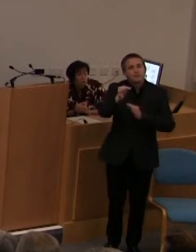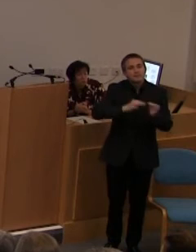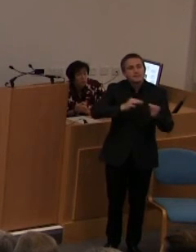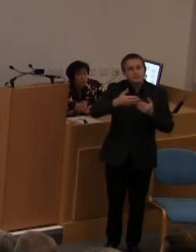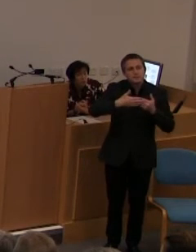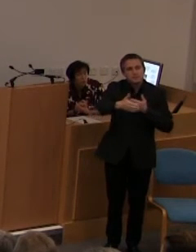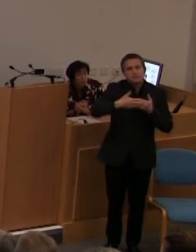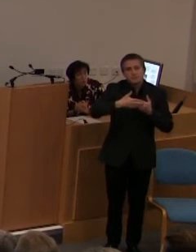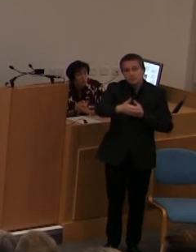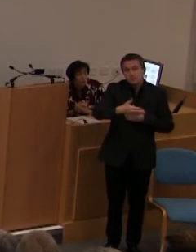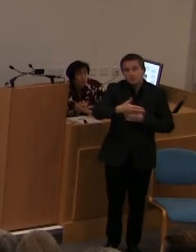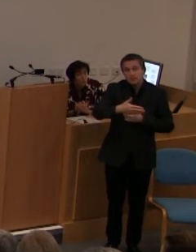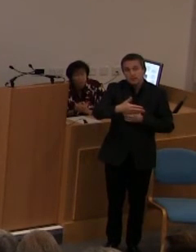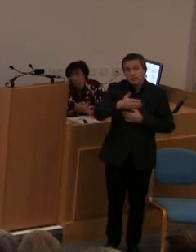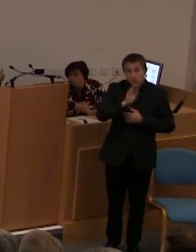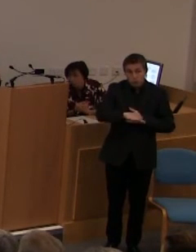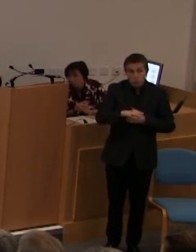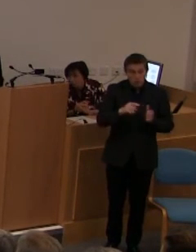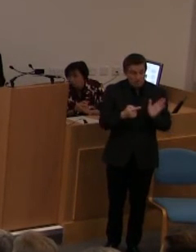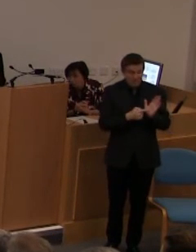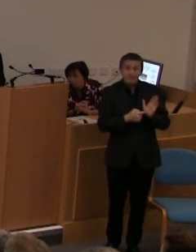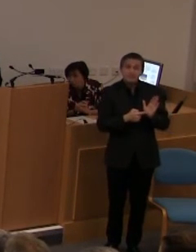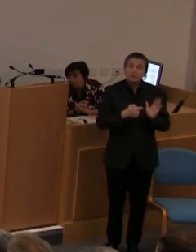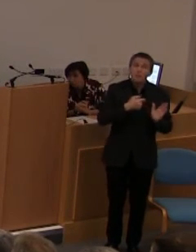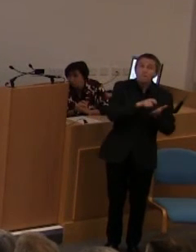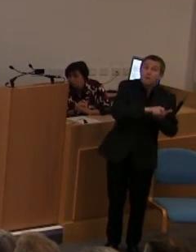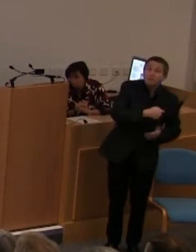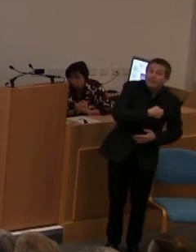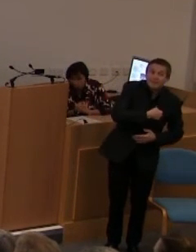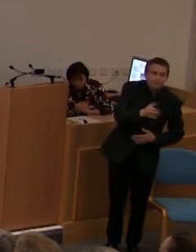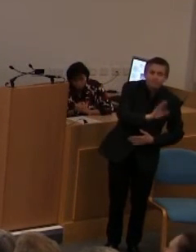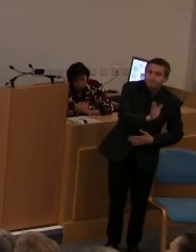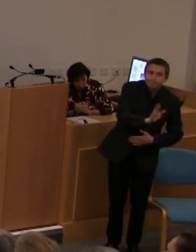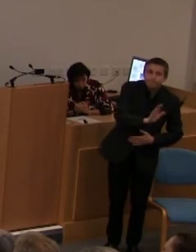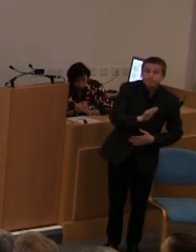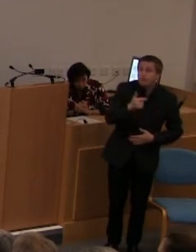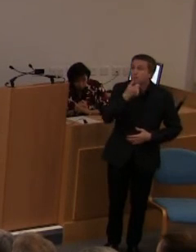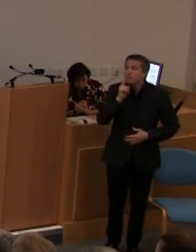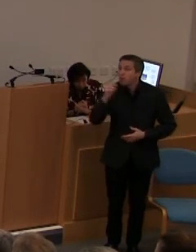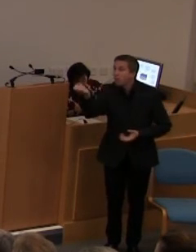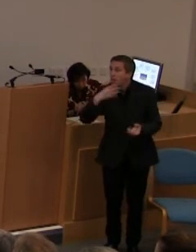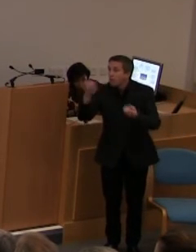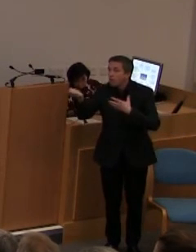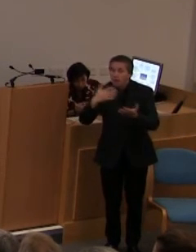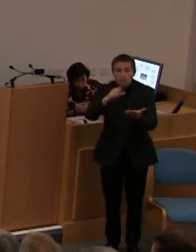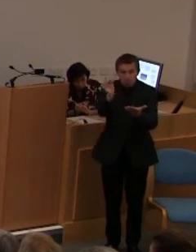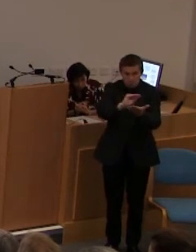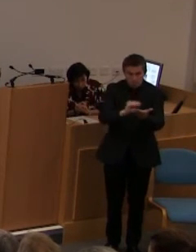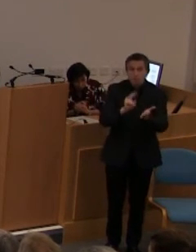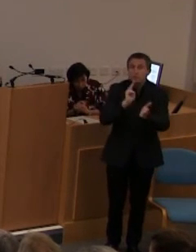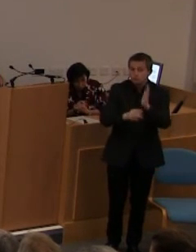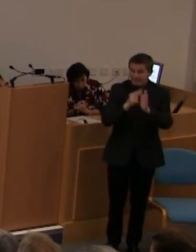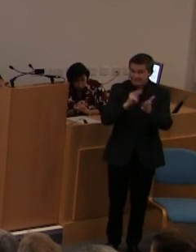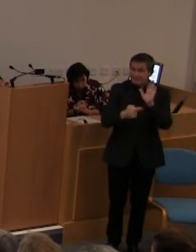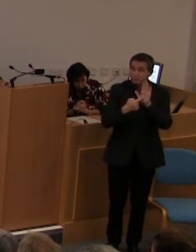a people actual led. It's not people like me sitting in a darkened room saying, I think we'll do this, I think we'll do that. It's